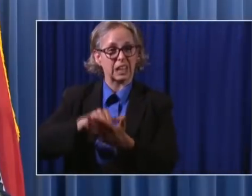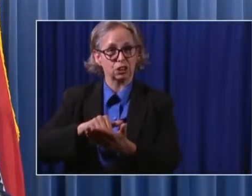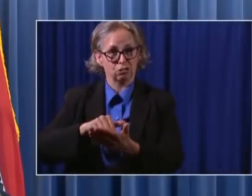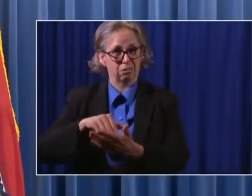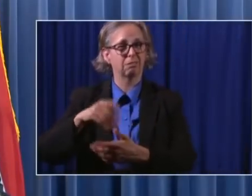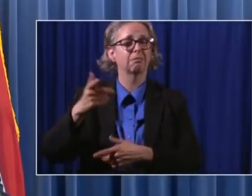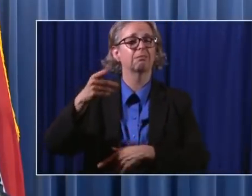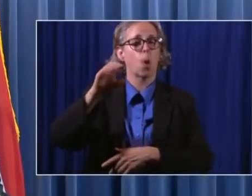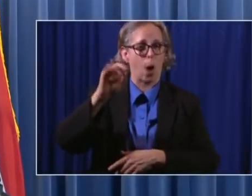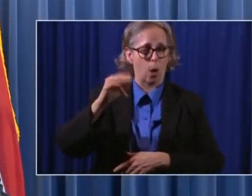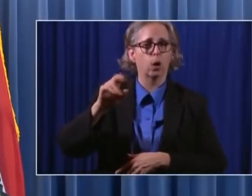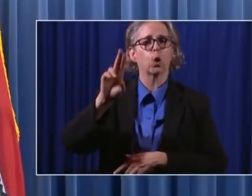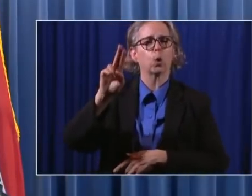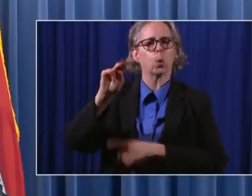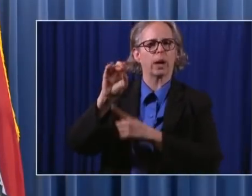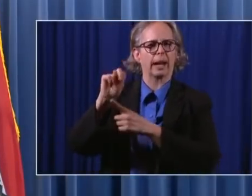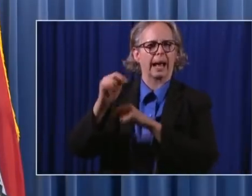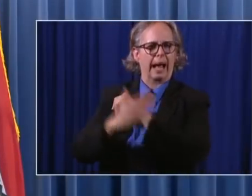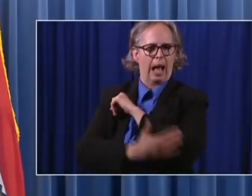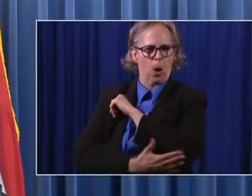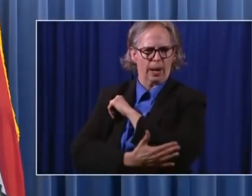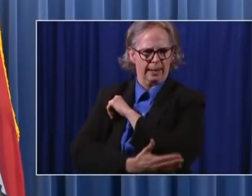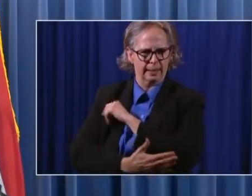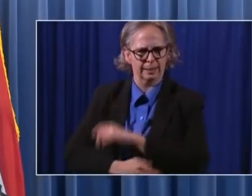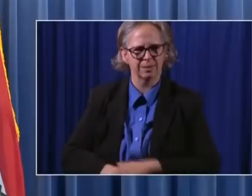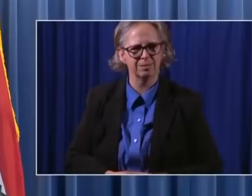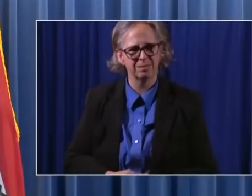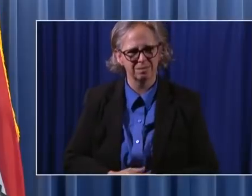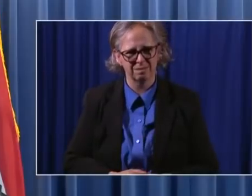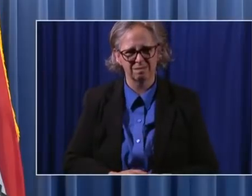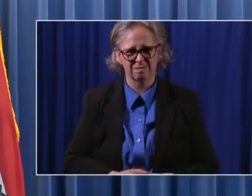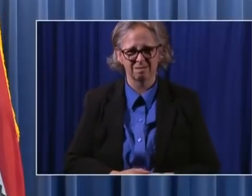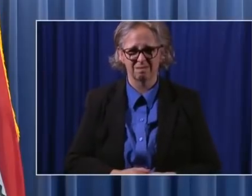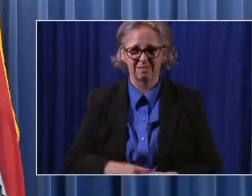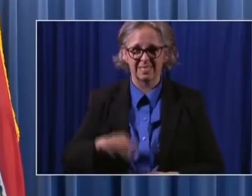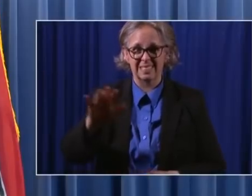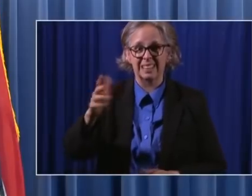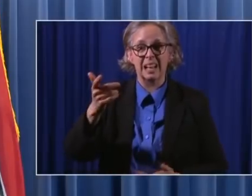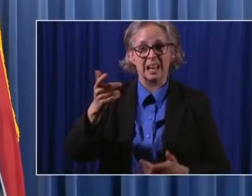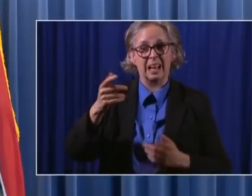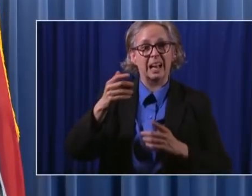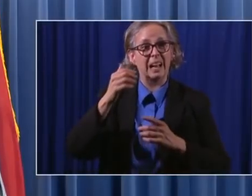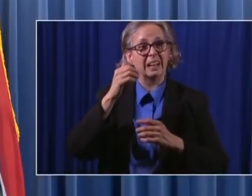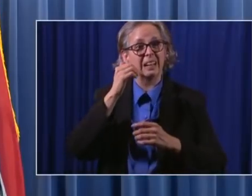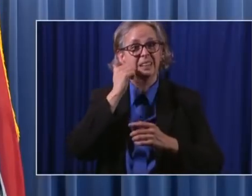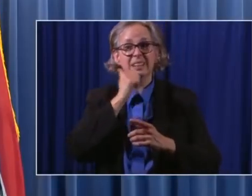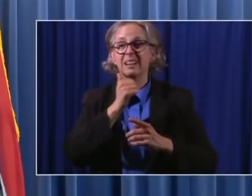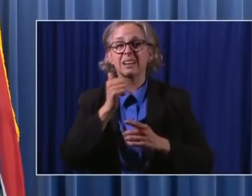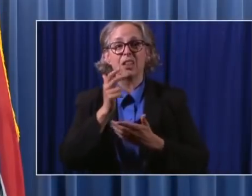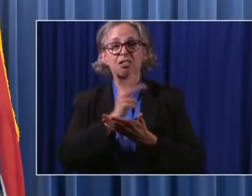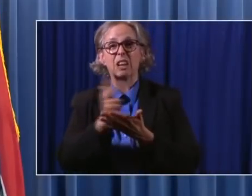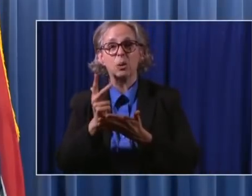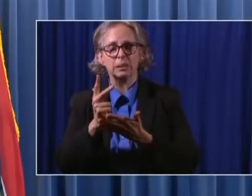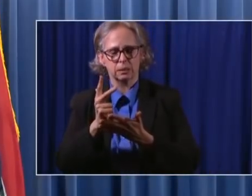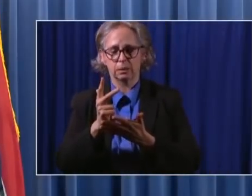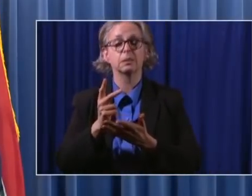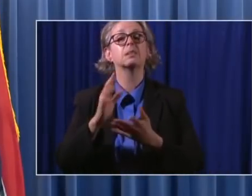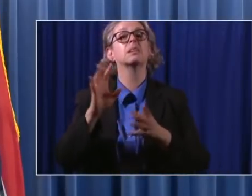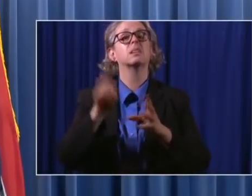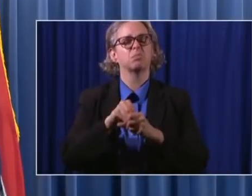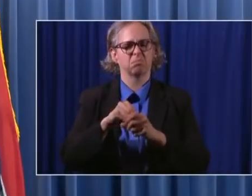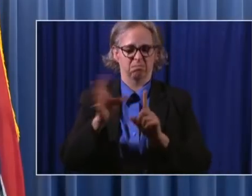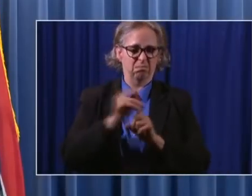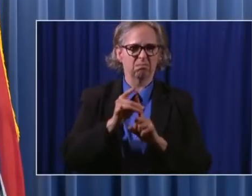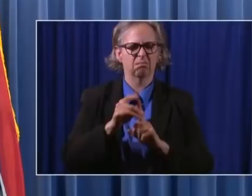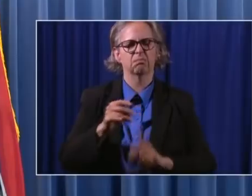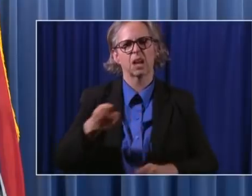of Central Ohio. Daily average cases have quadrupled over the last 3 weeks. More and more residents are seeking medical